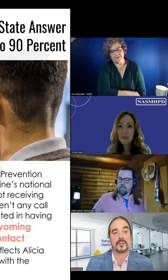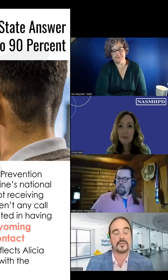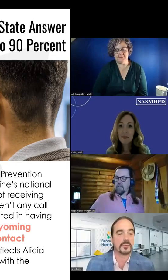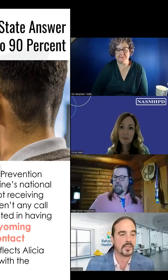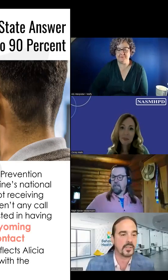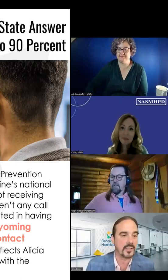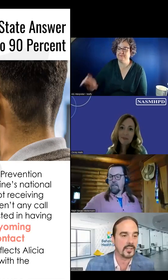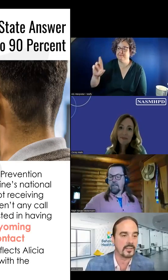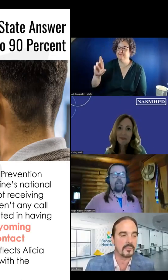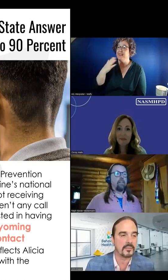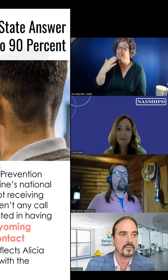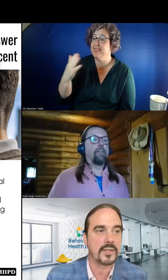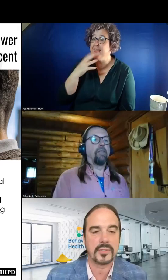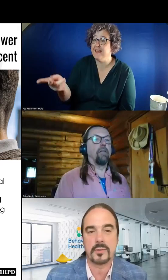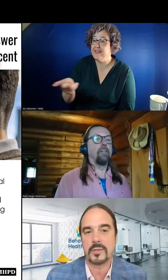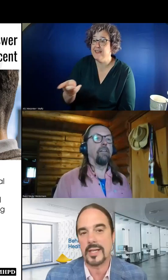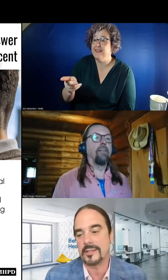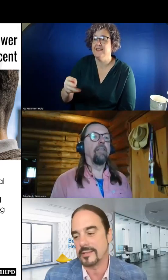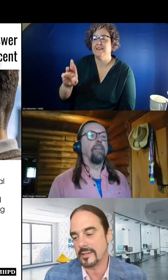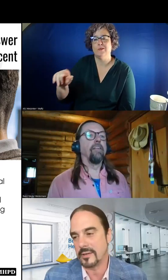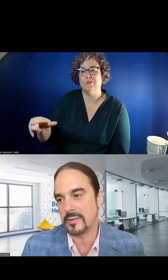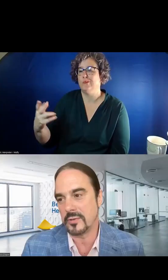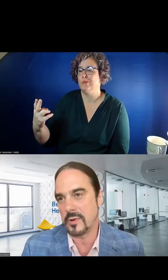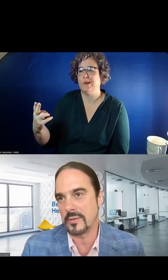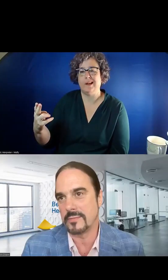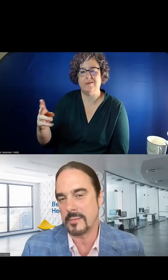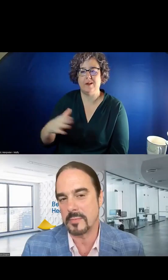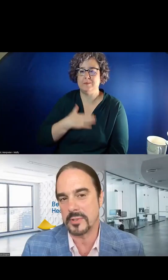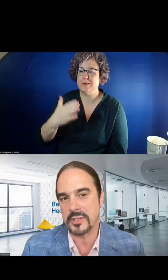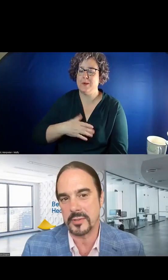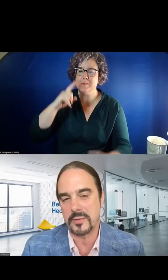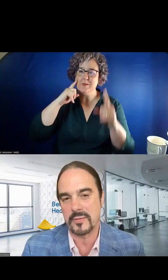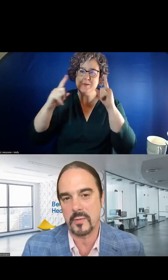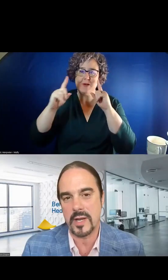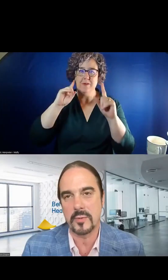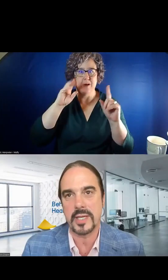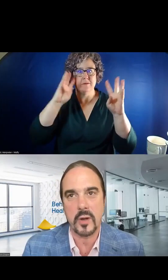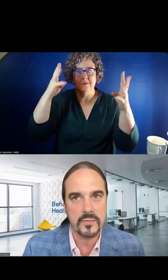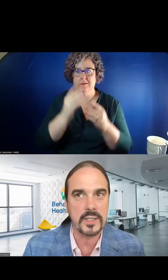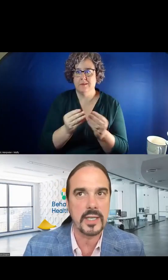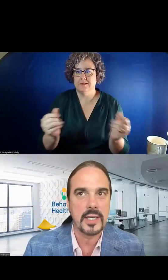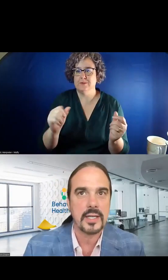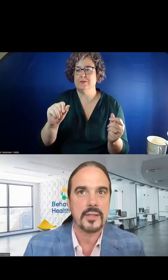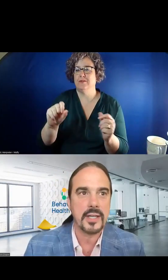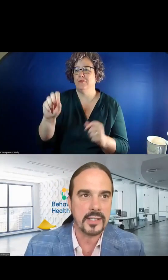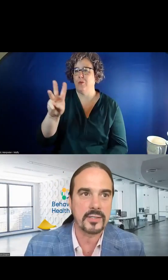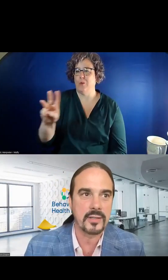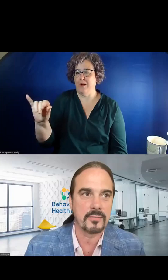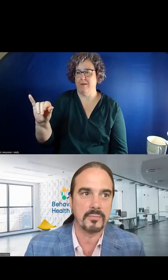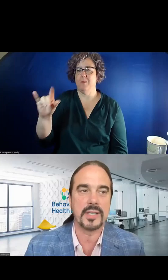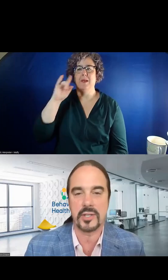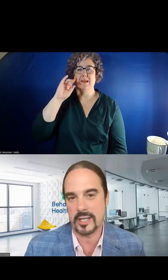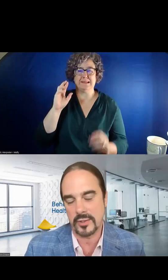Thanks, Ralph and Christy. And Ralph, I'm so glad to hear that you all have come up with a solution for Wyoming. And hopefully the